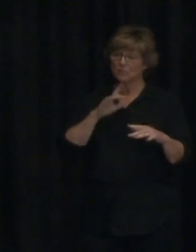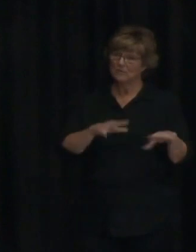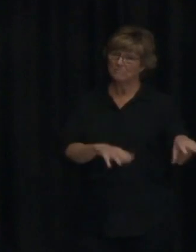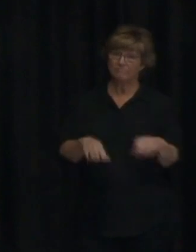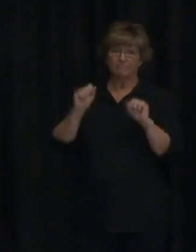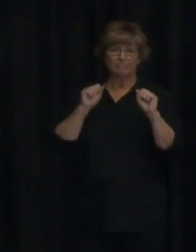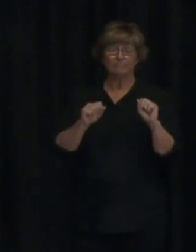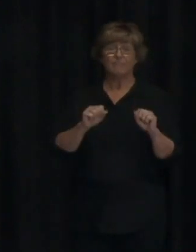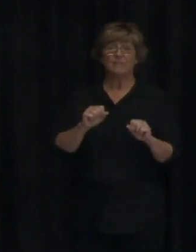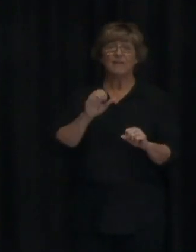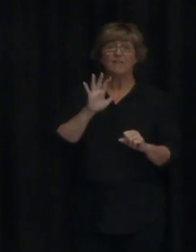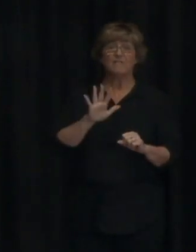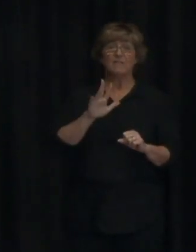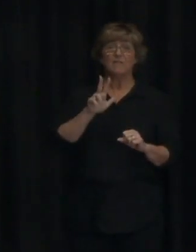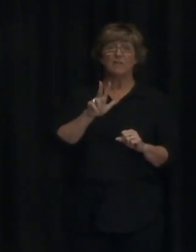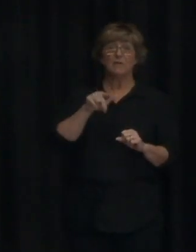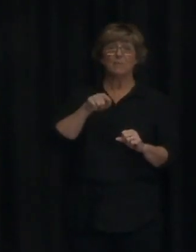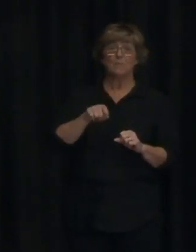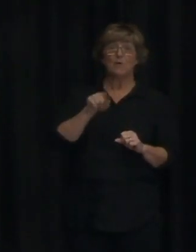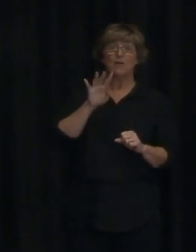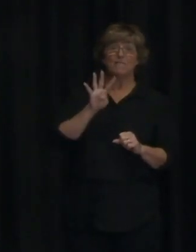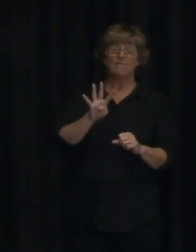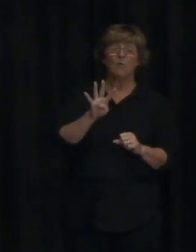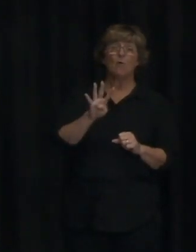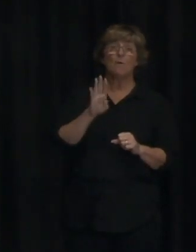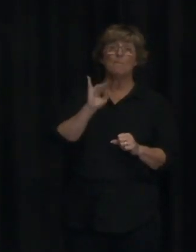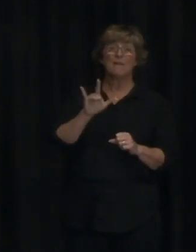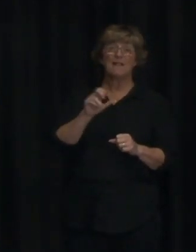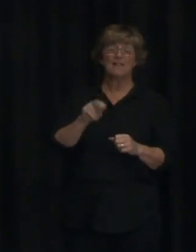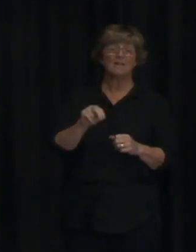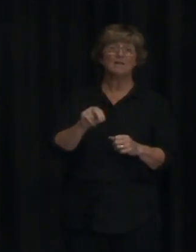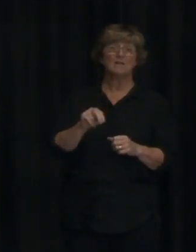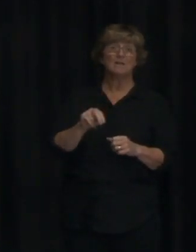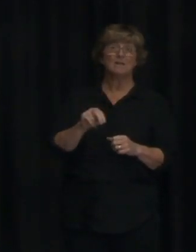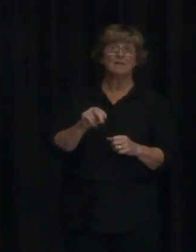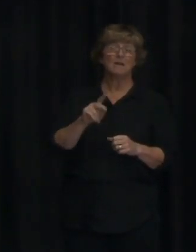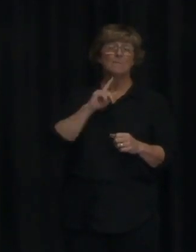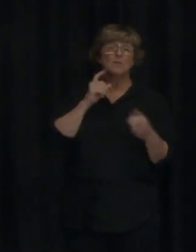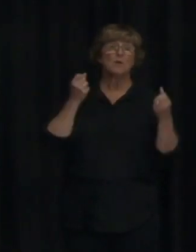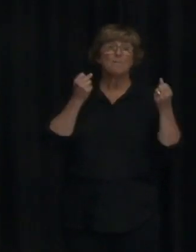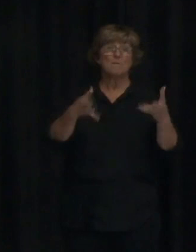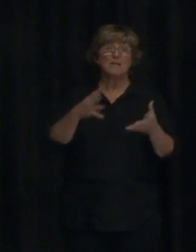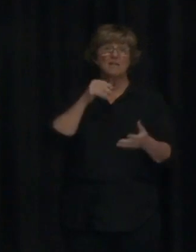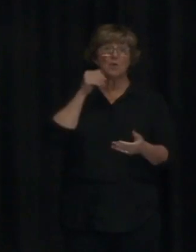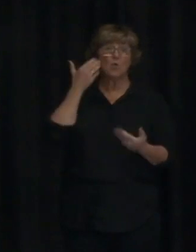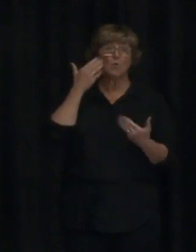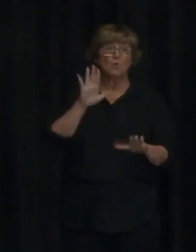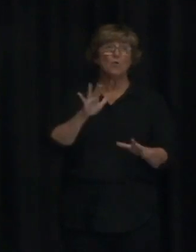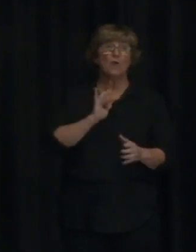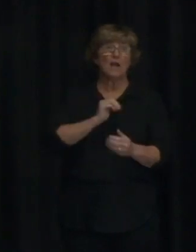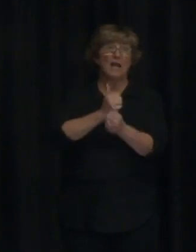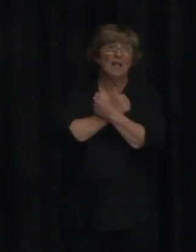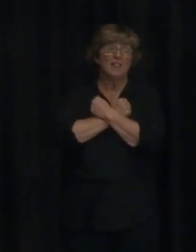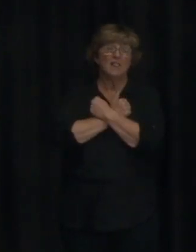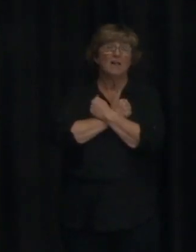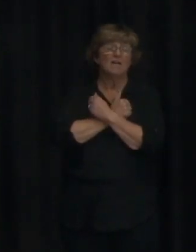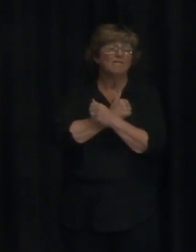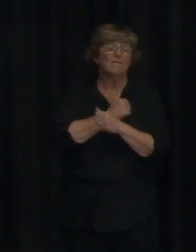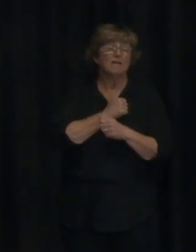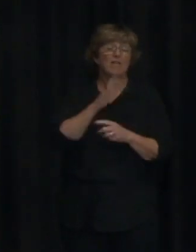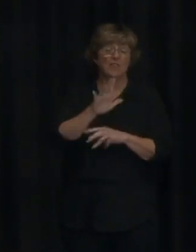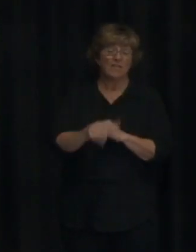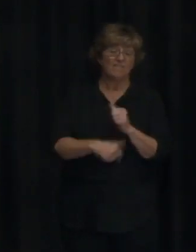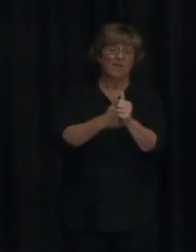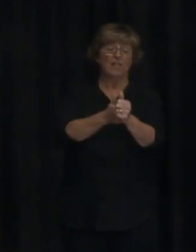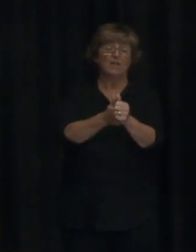a $54.3 billion shortfall. It's not commonly known, and I love the third follow-up